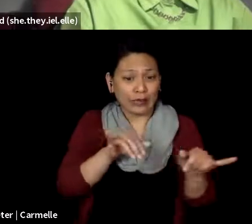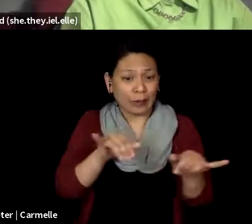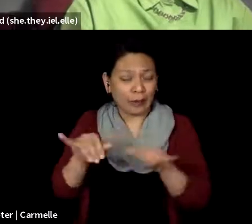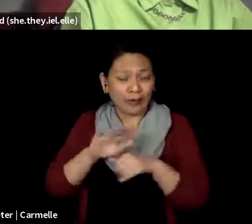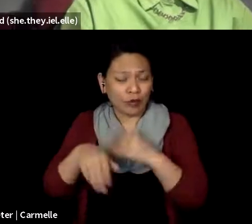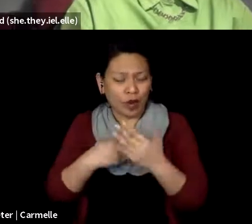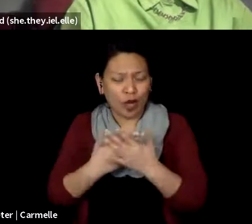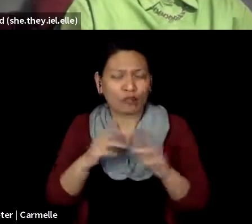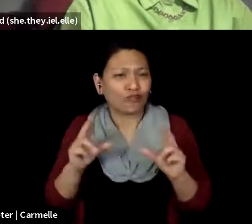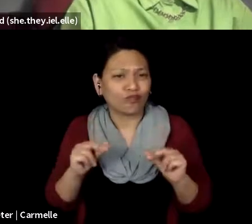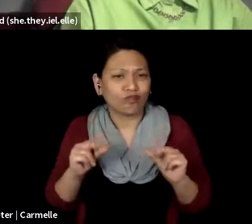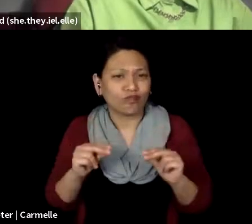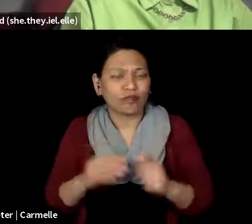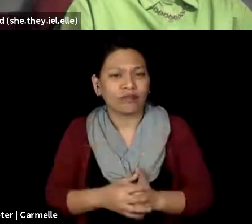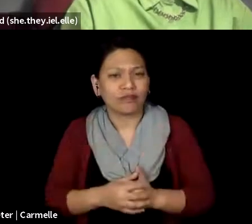of